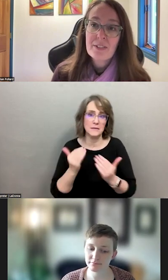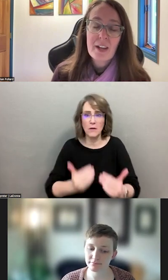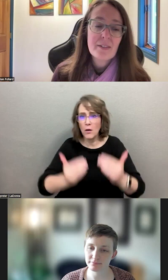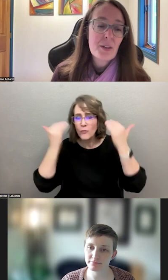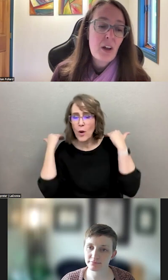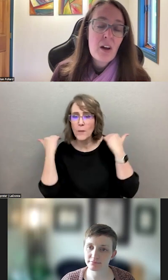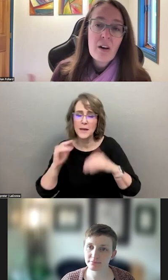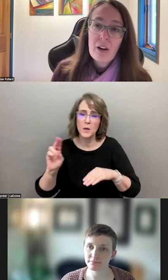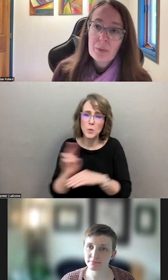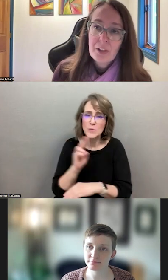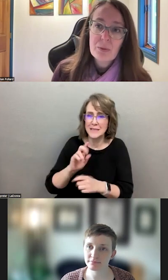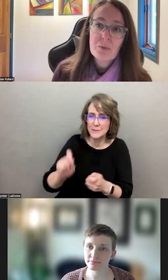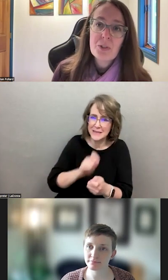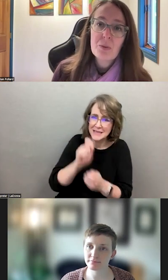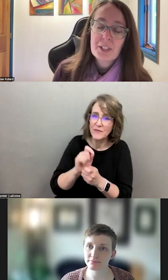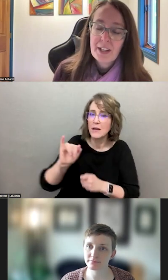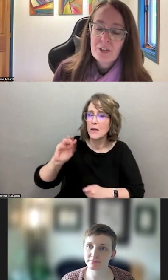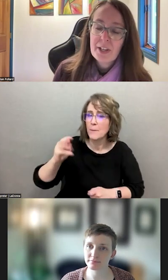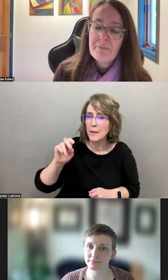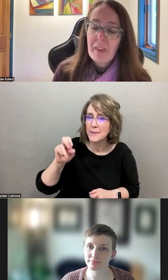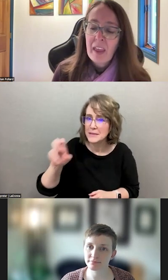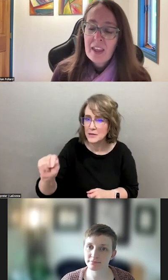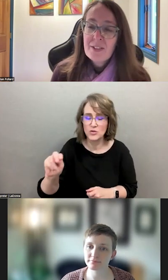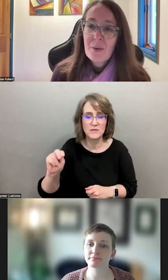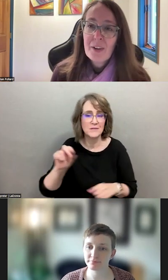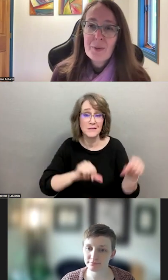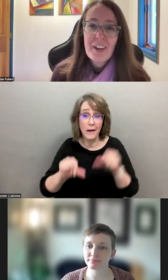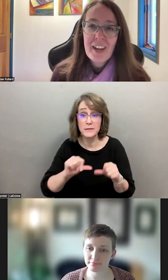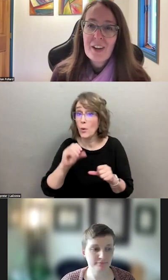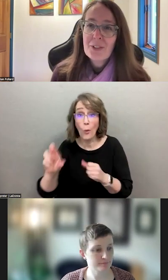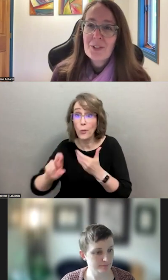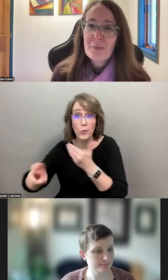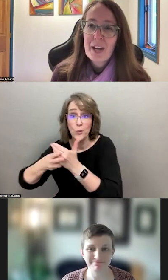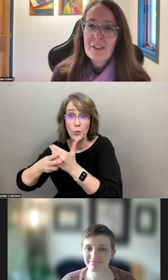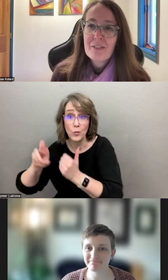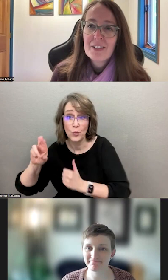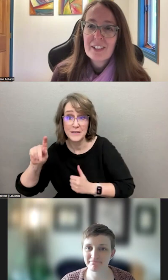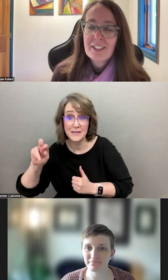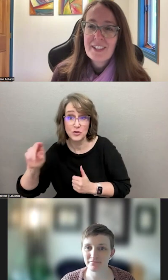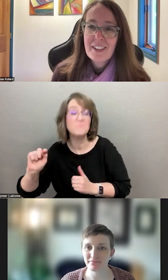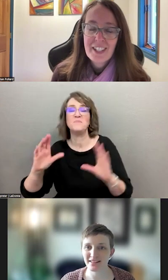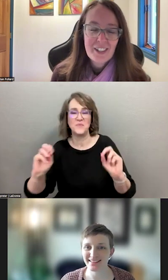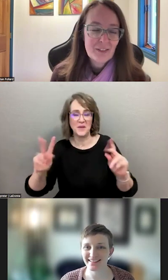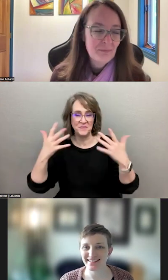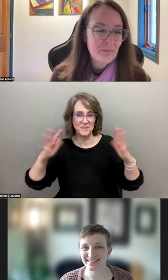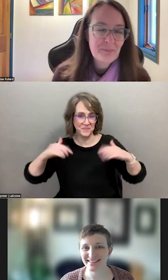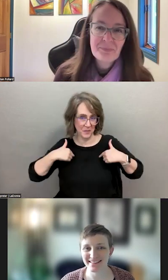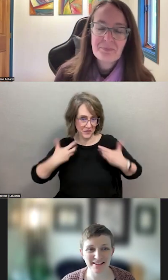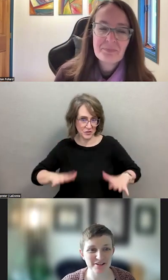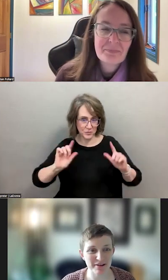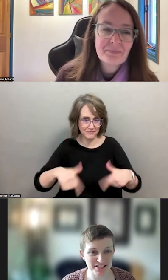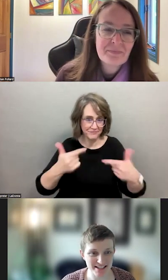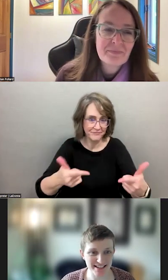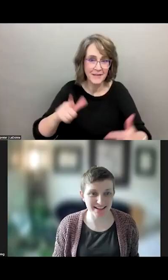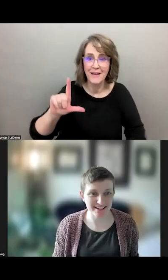implementation science all the way through to retention? So with that, I will turn it back over to Lindsay. Thank you. Thank